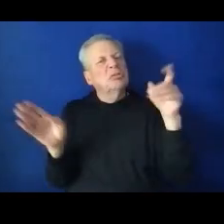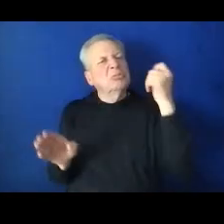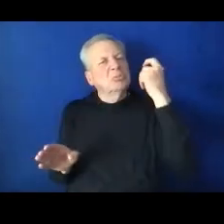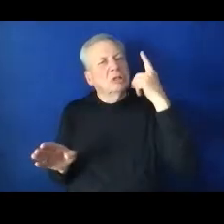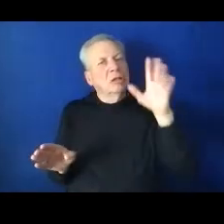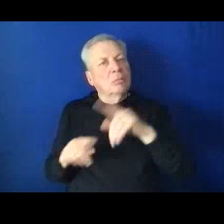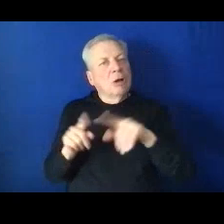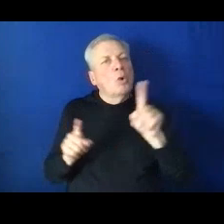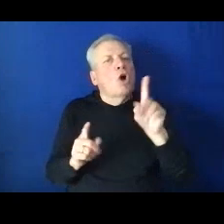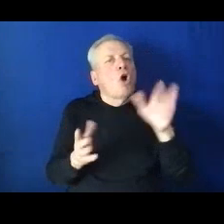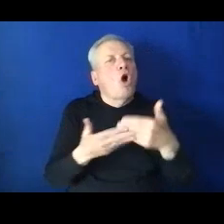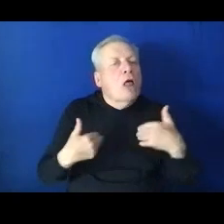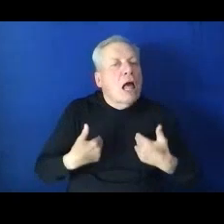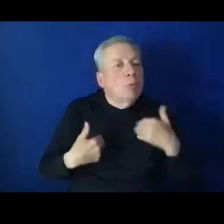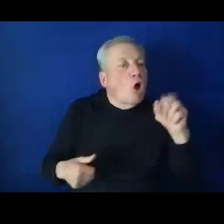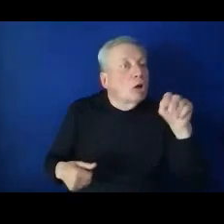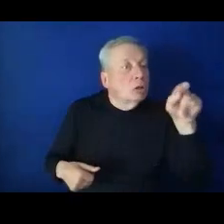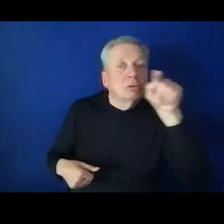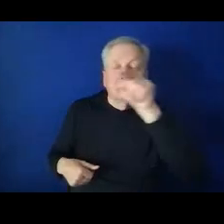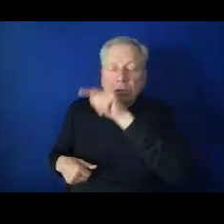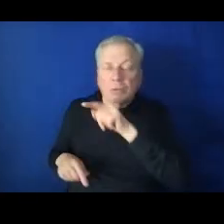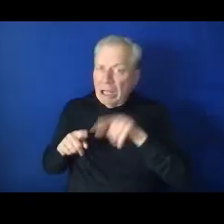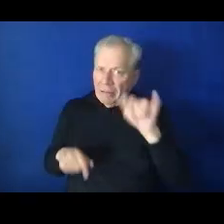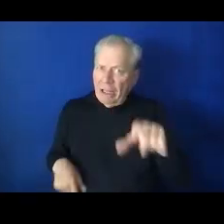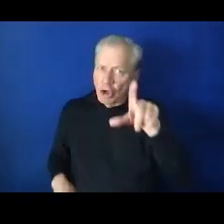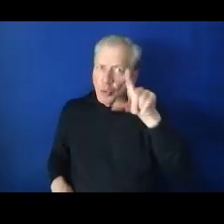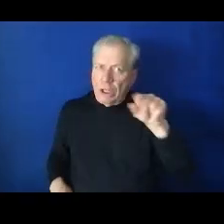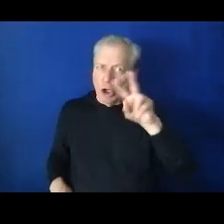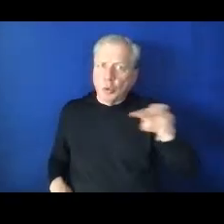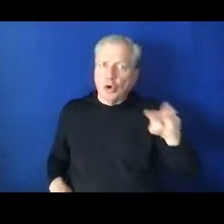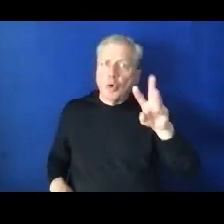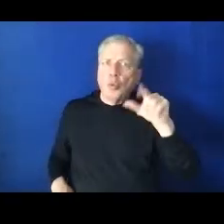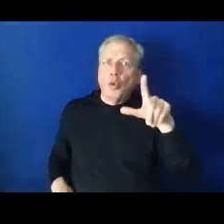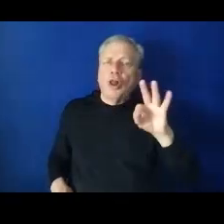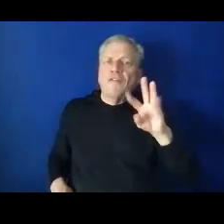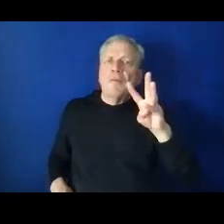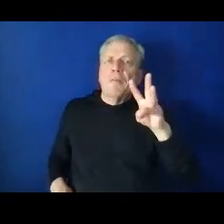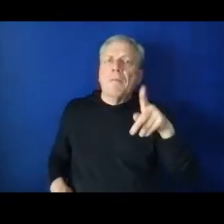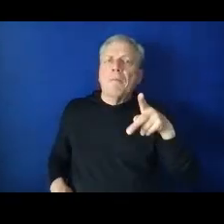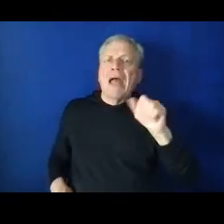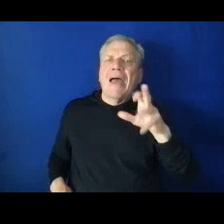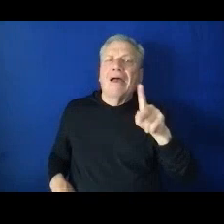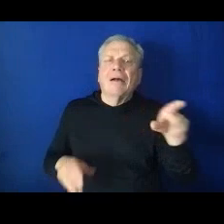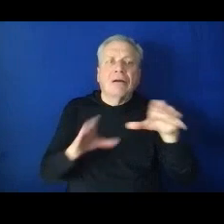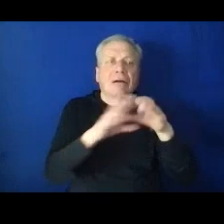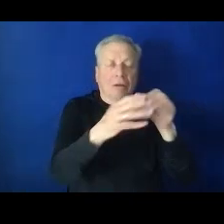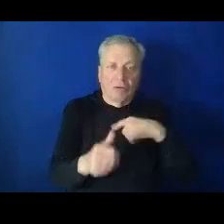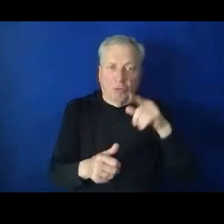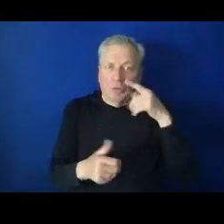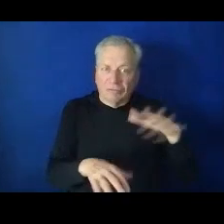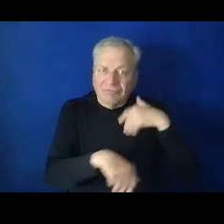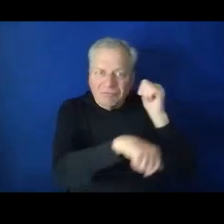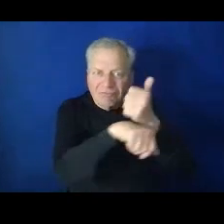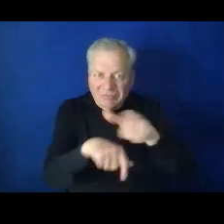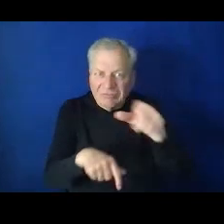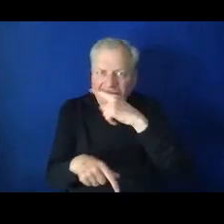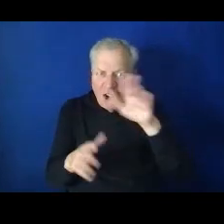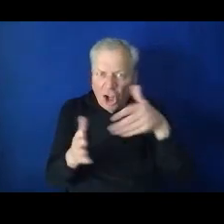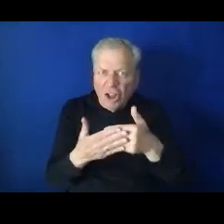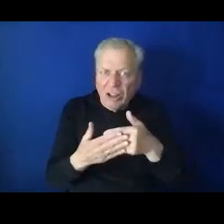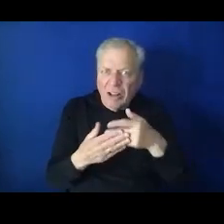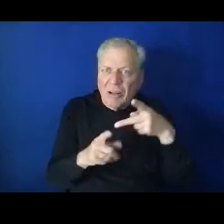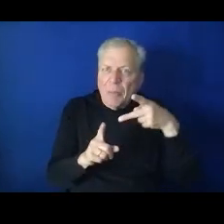the animals are. But this is the 2022 wolf pack territories that were mapped out. And you can see all the popular packs that you guys